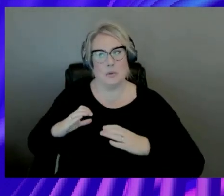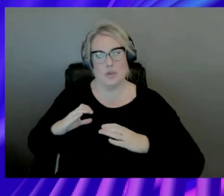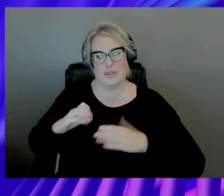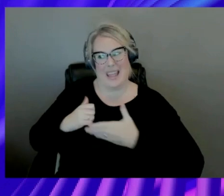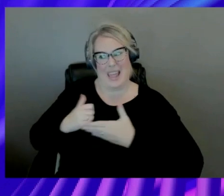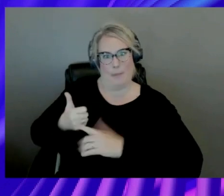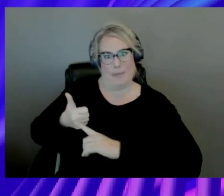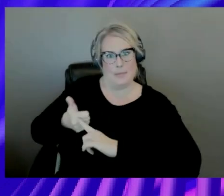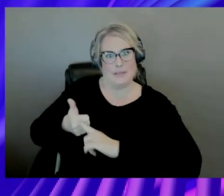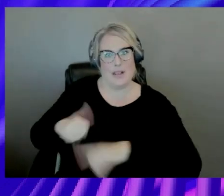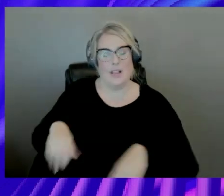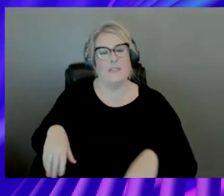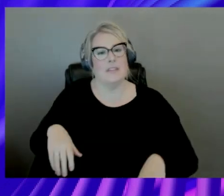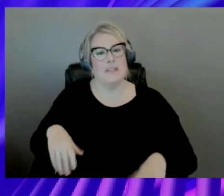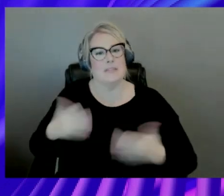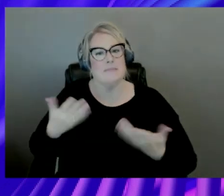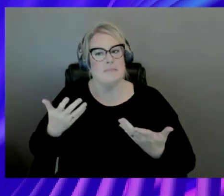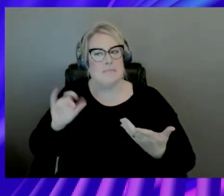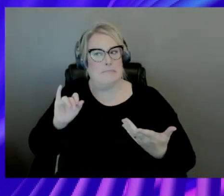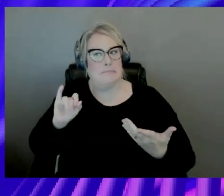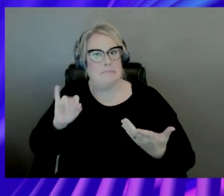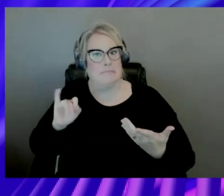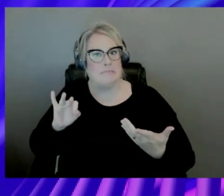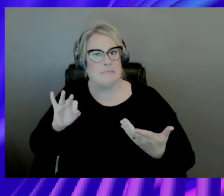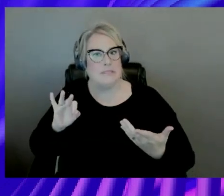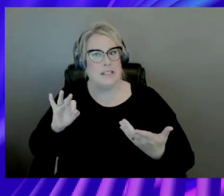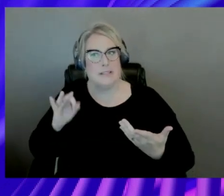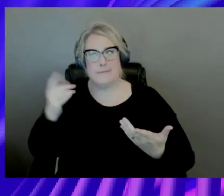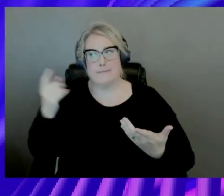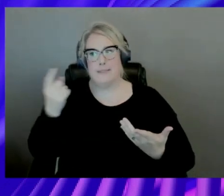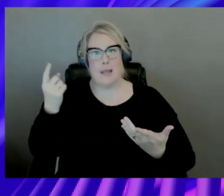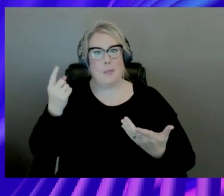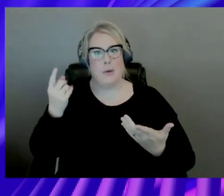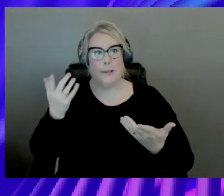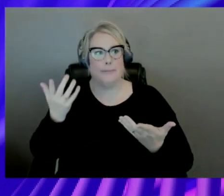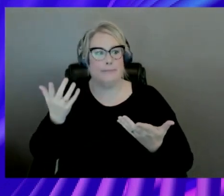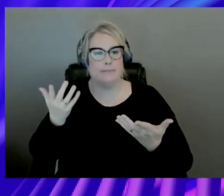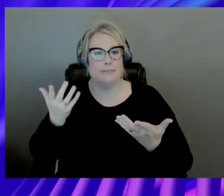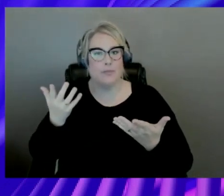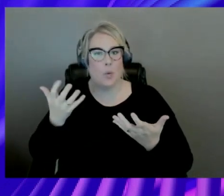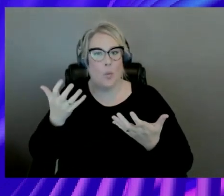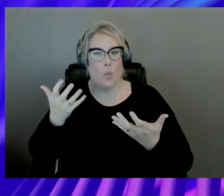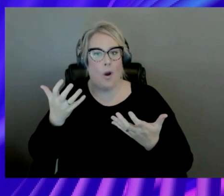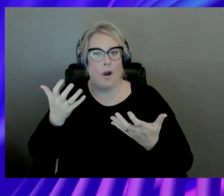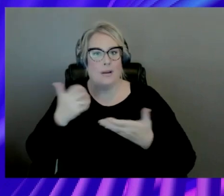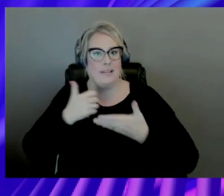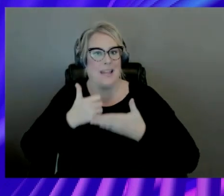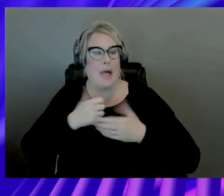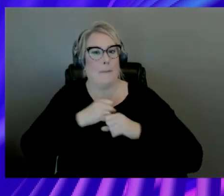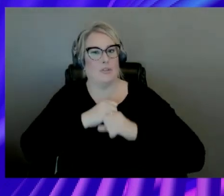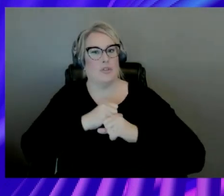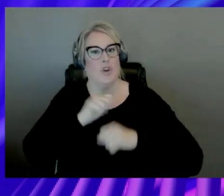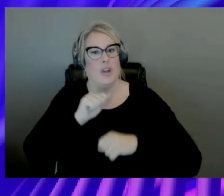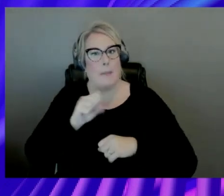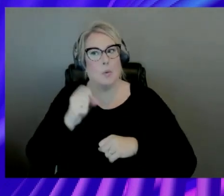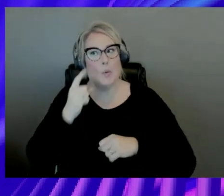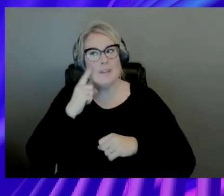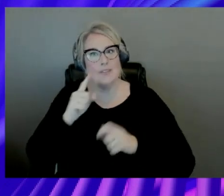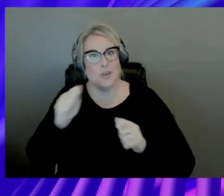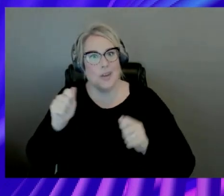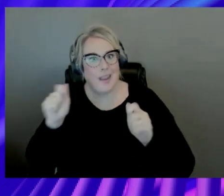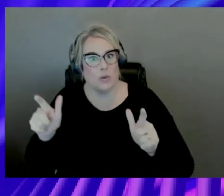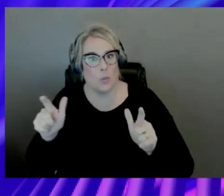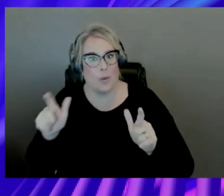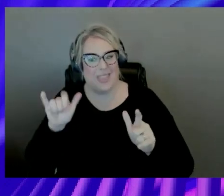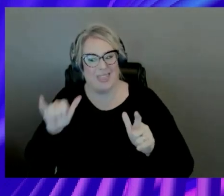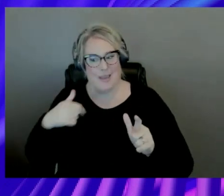But what happens when somebody wants to help secure AWS for everyone? That's where the outreach team